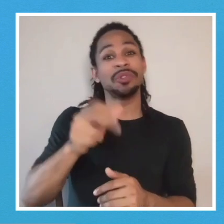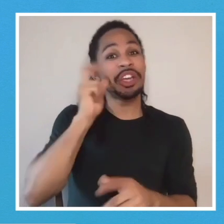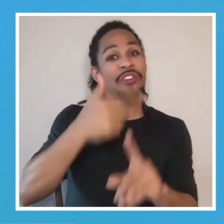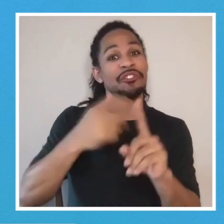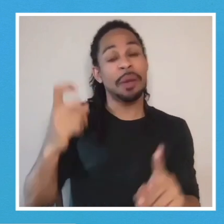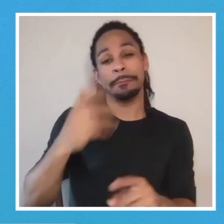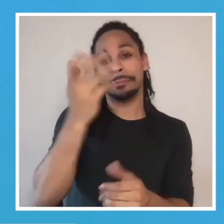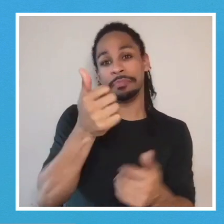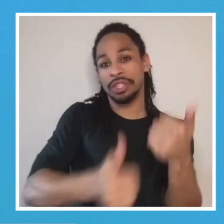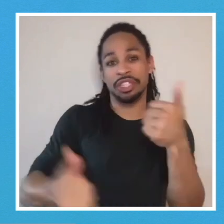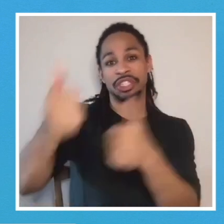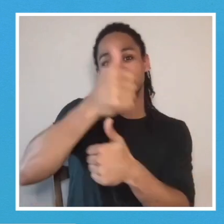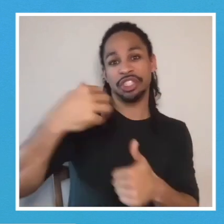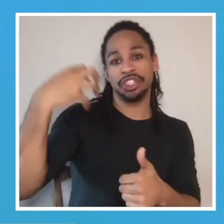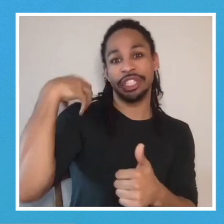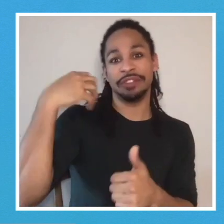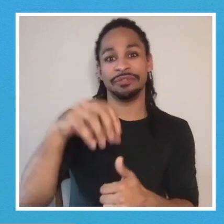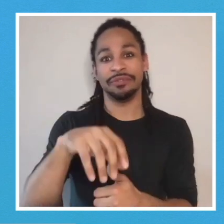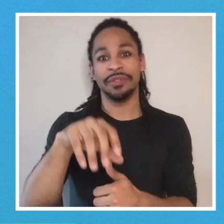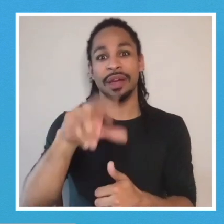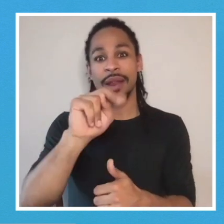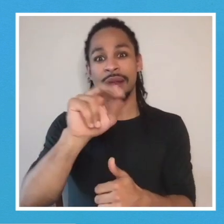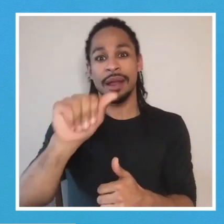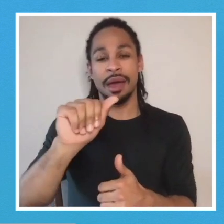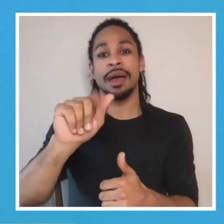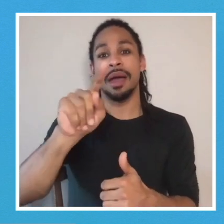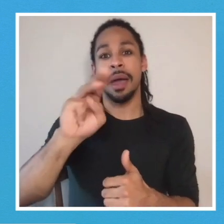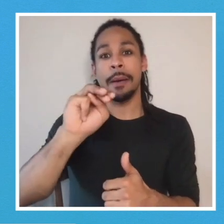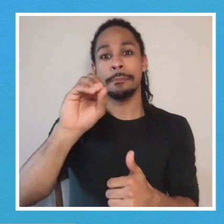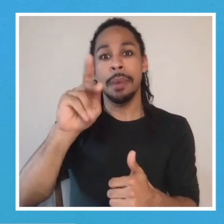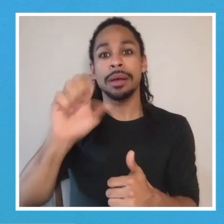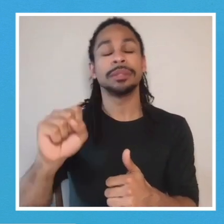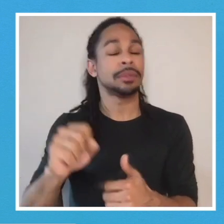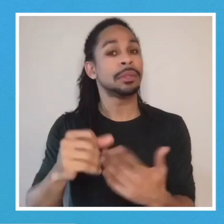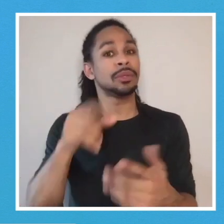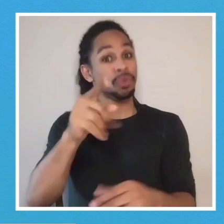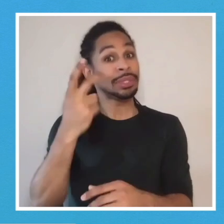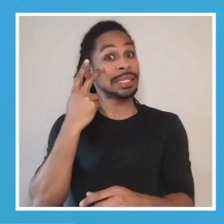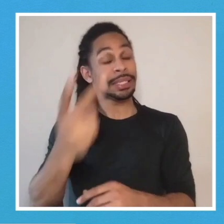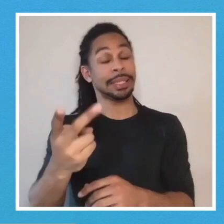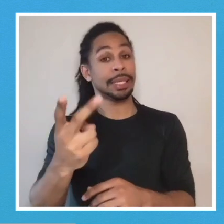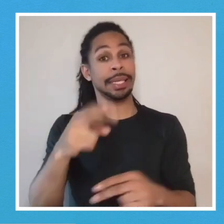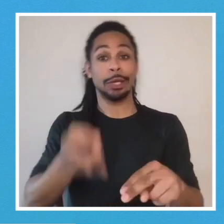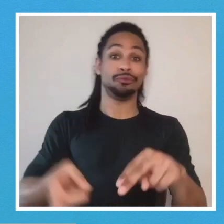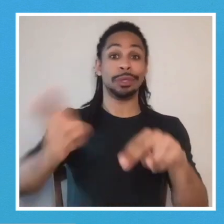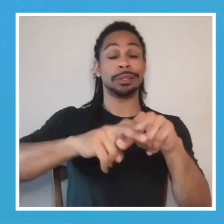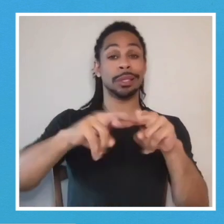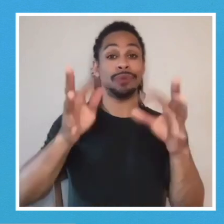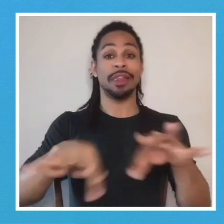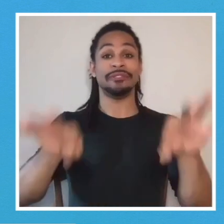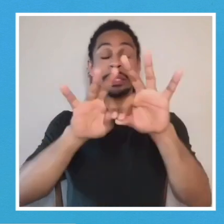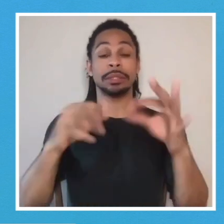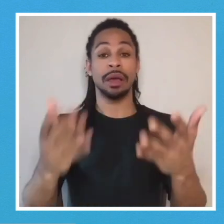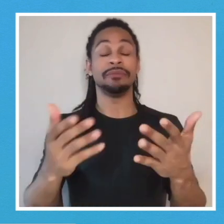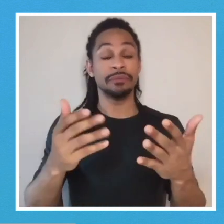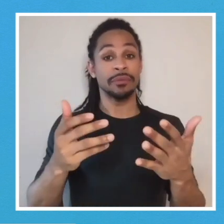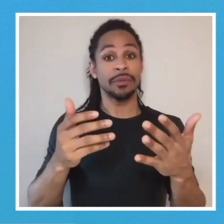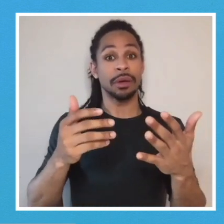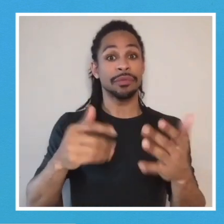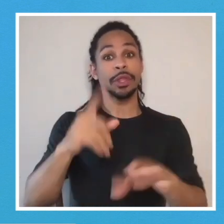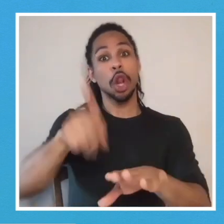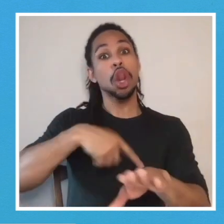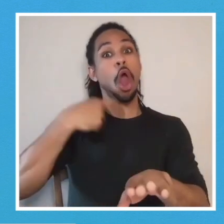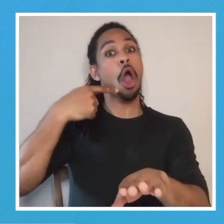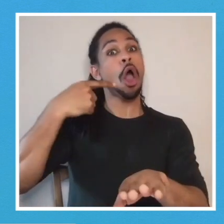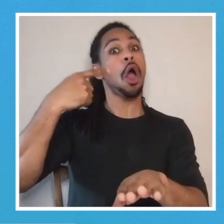first. Do you see an increasing relevance of this longstanding perspective from